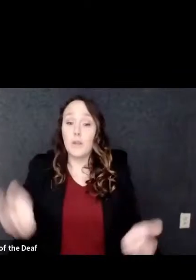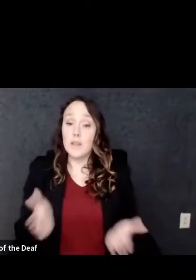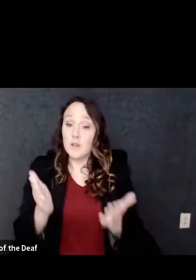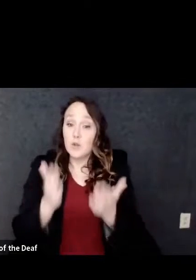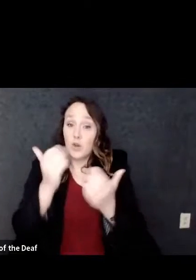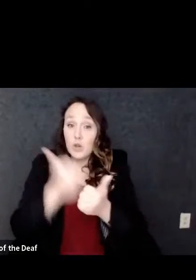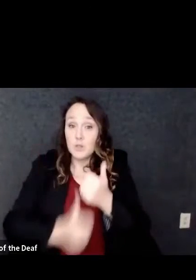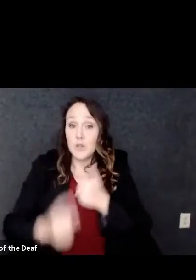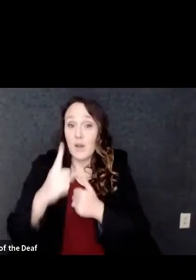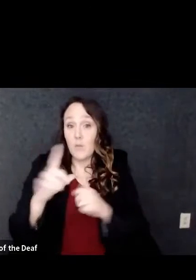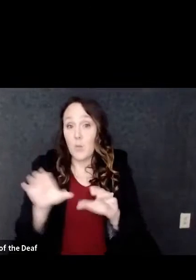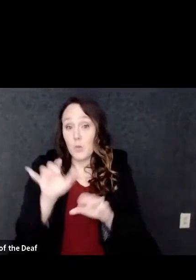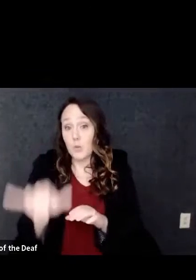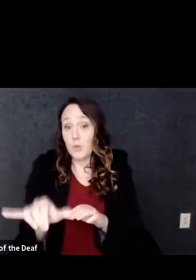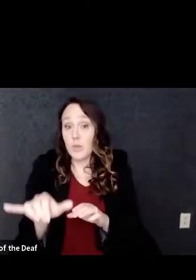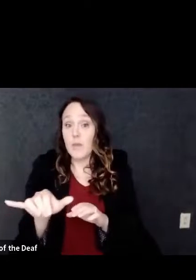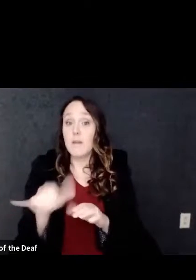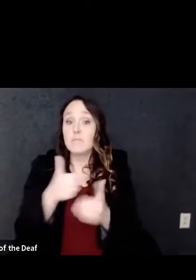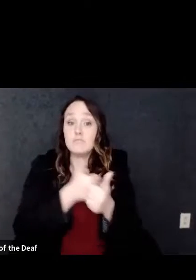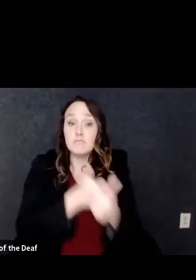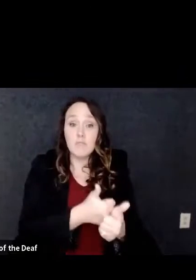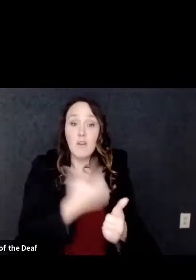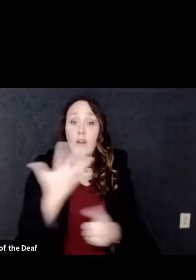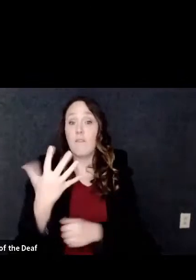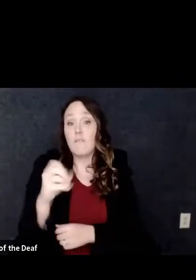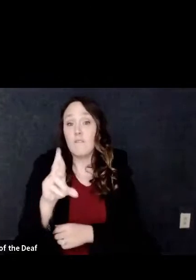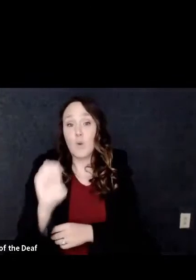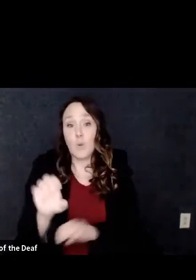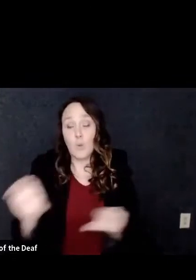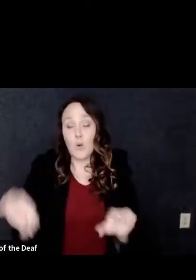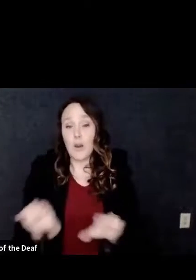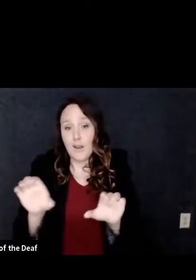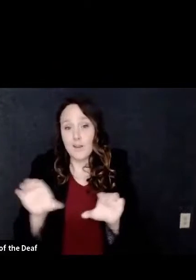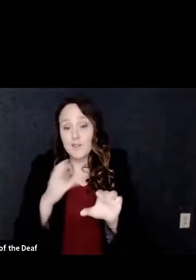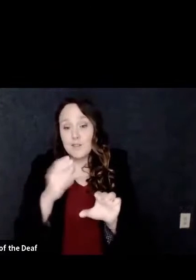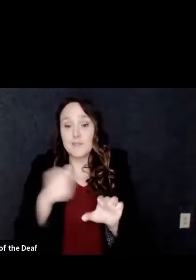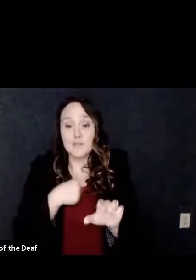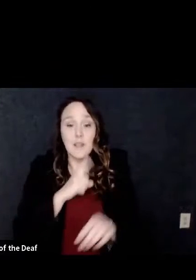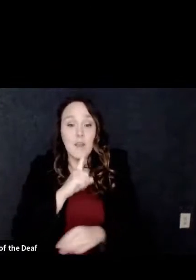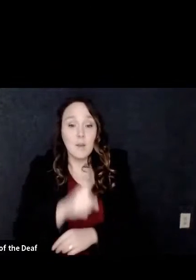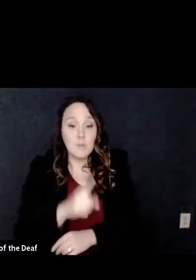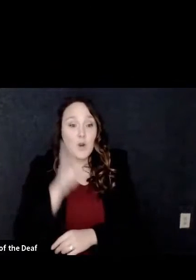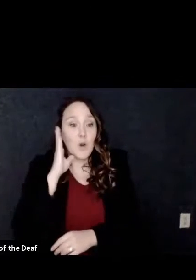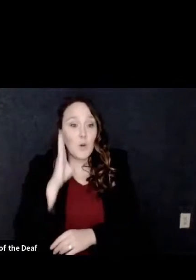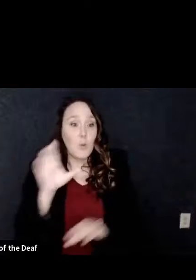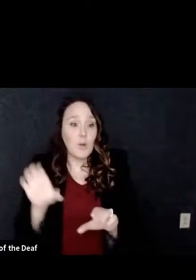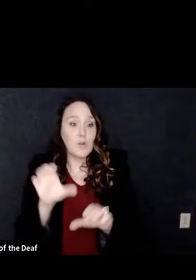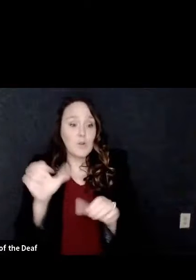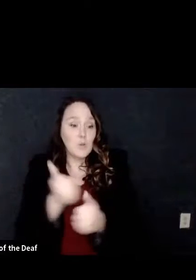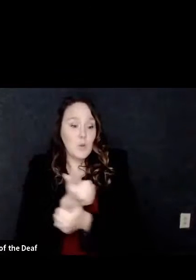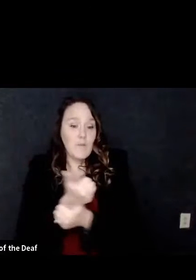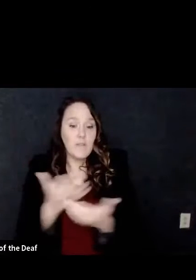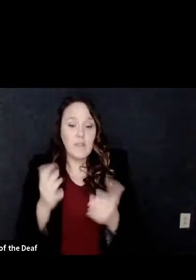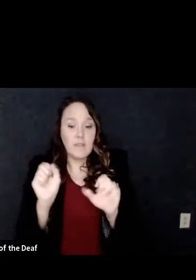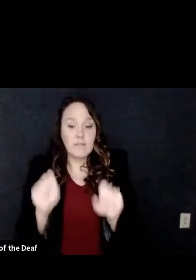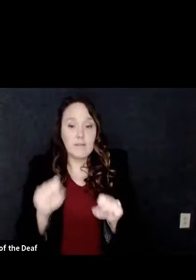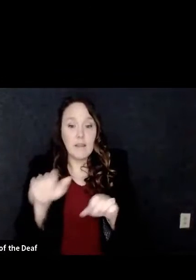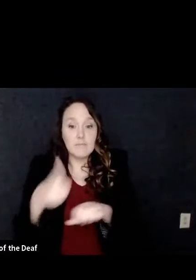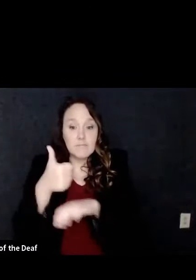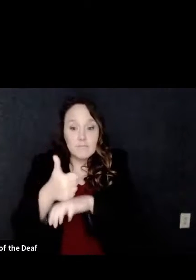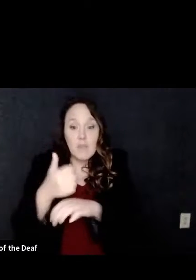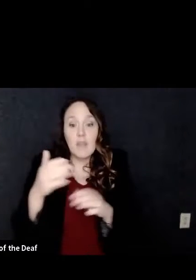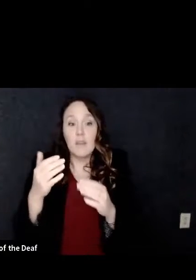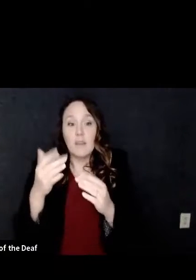that's doing that to follow the 5 core actions. And I'm sure that they'll do everything they can to implement infection